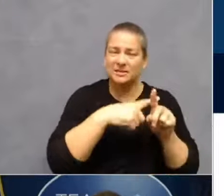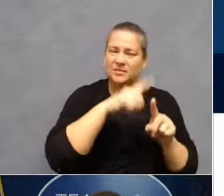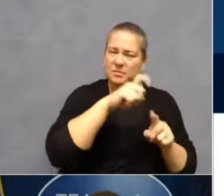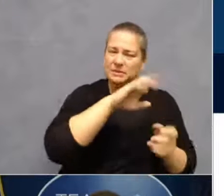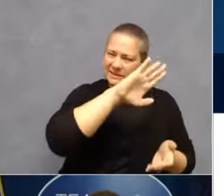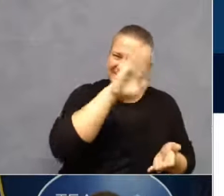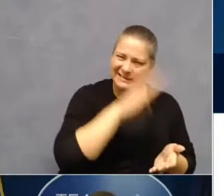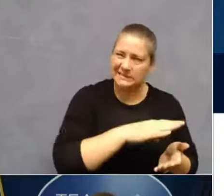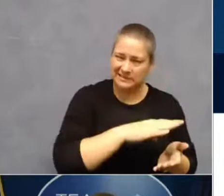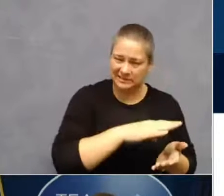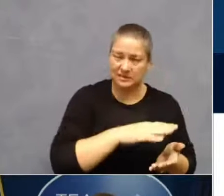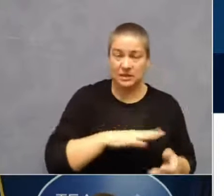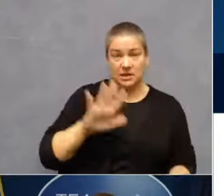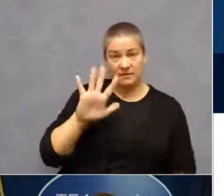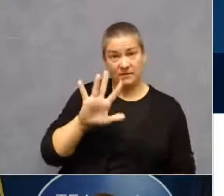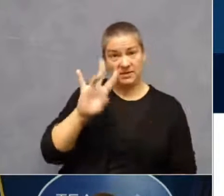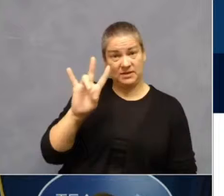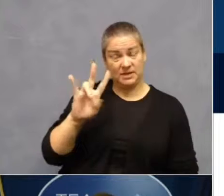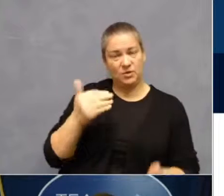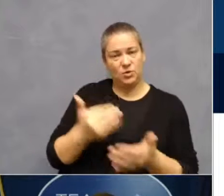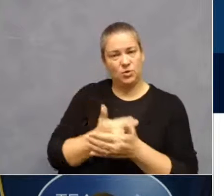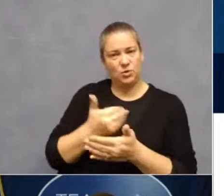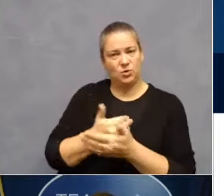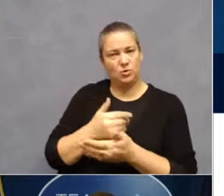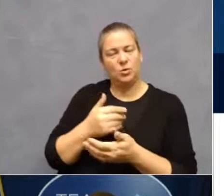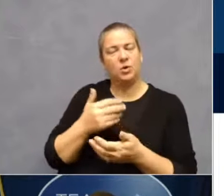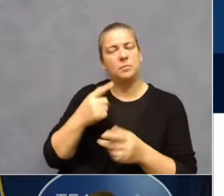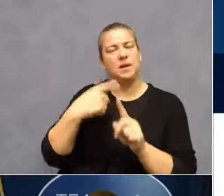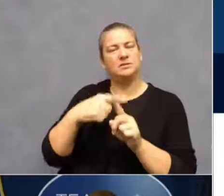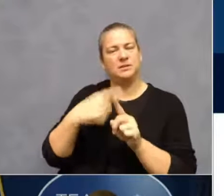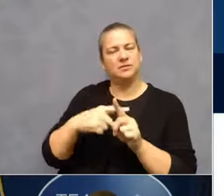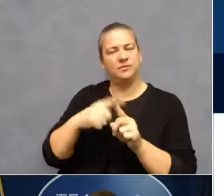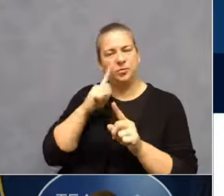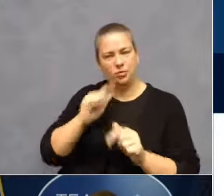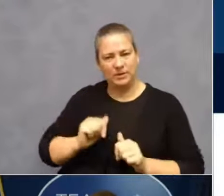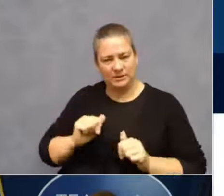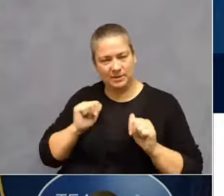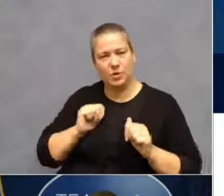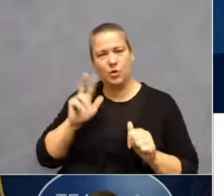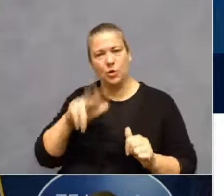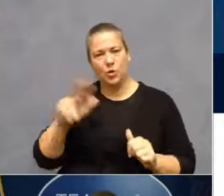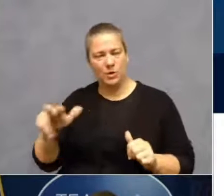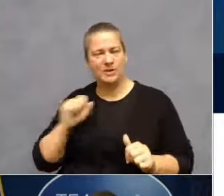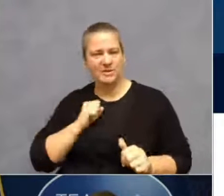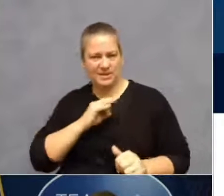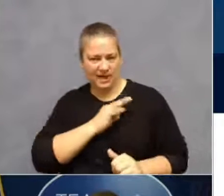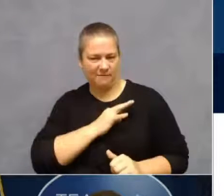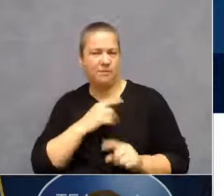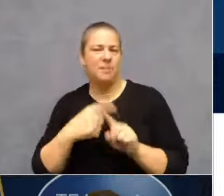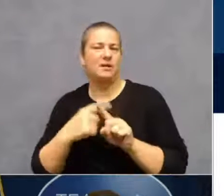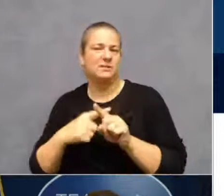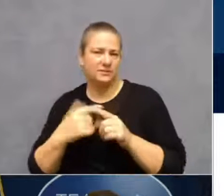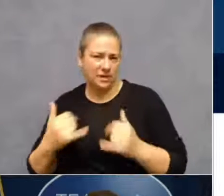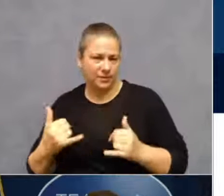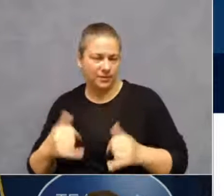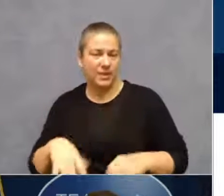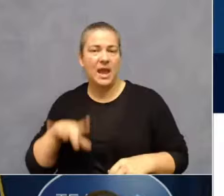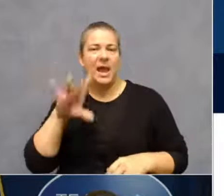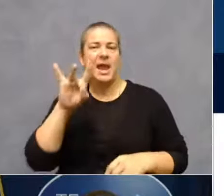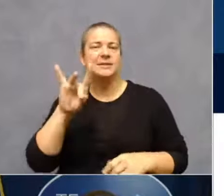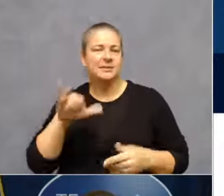So 57 new residents and 33 new staff members that are positive, 8 new deaths